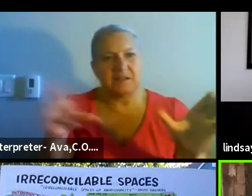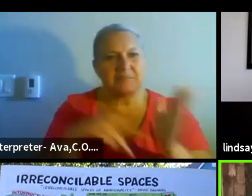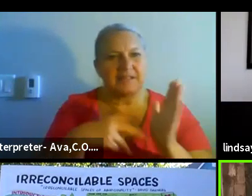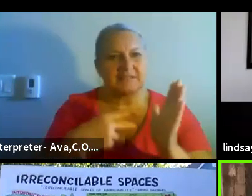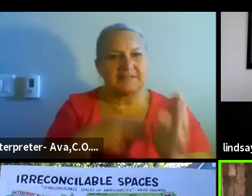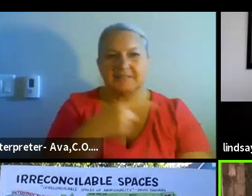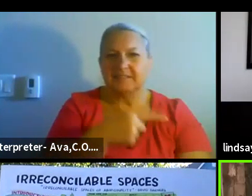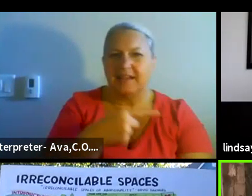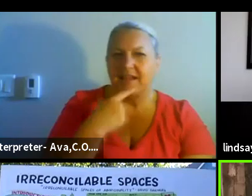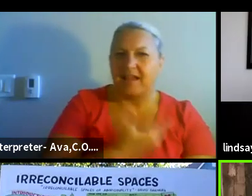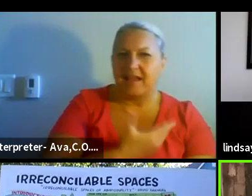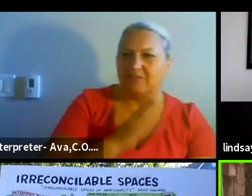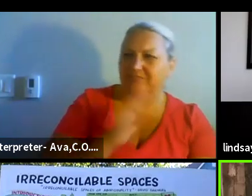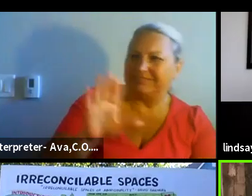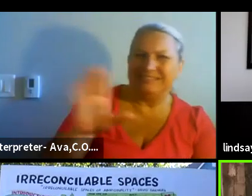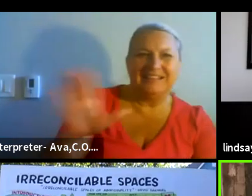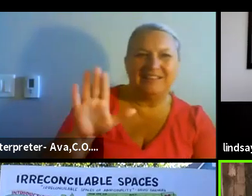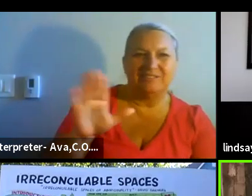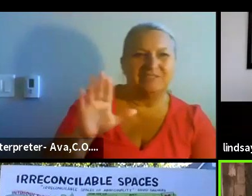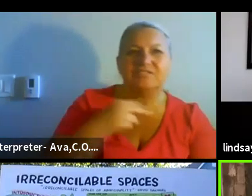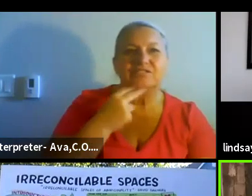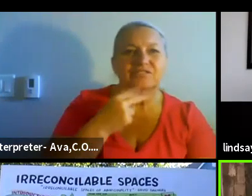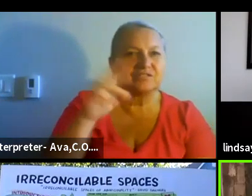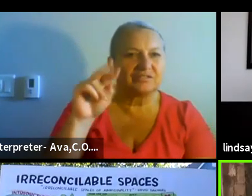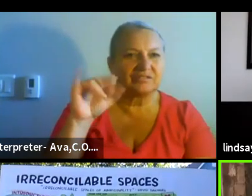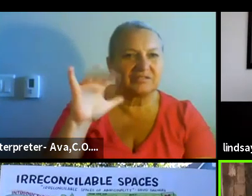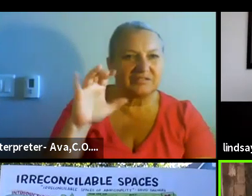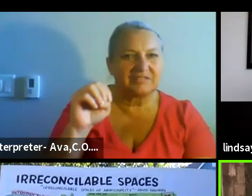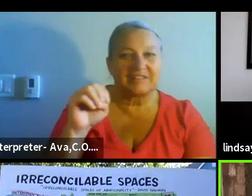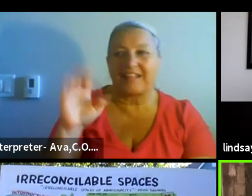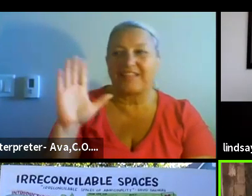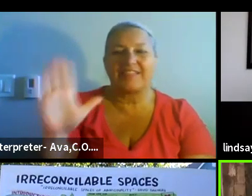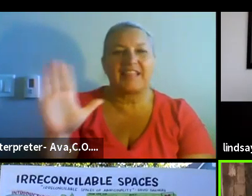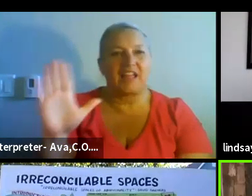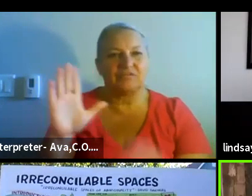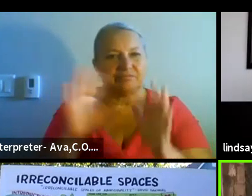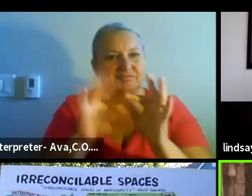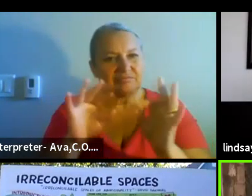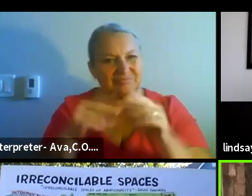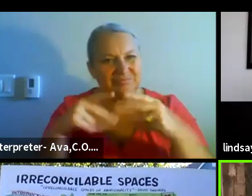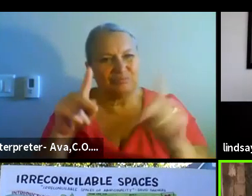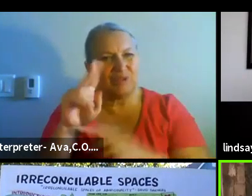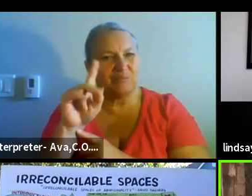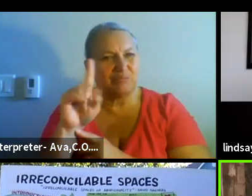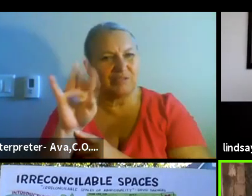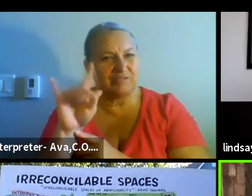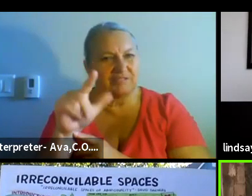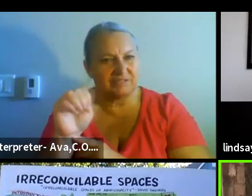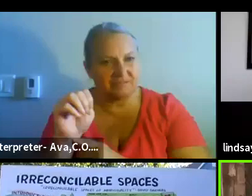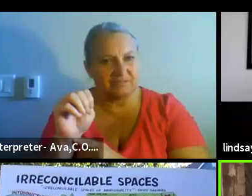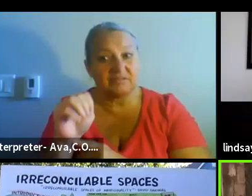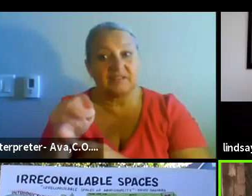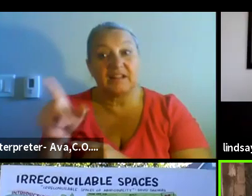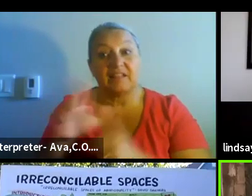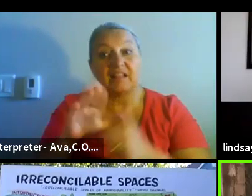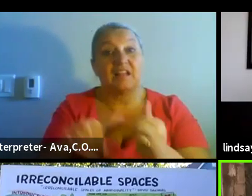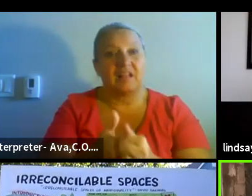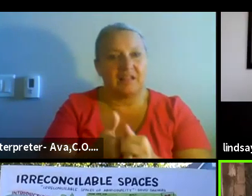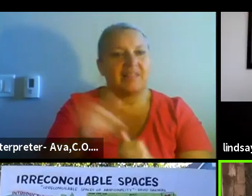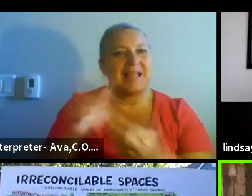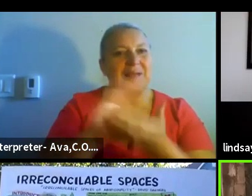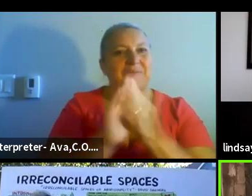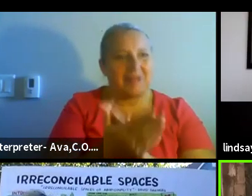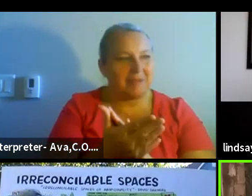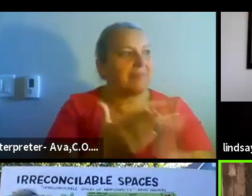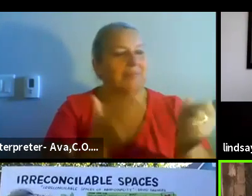their voices were able to come through, their aesthetics were privileged, and they became the fulcrum of the show.